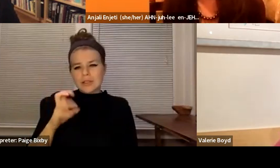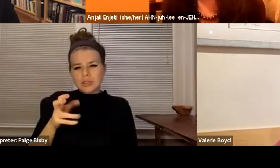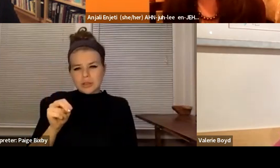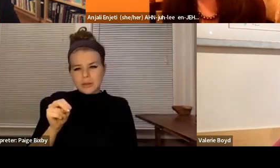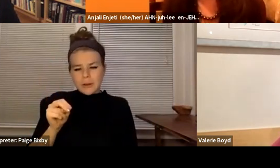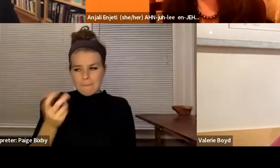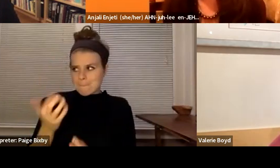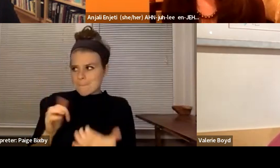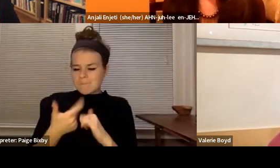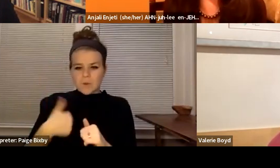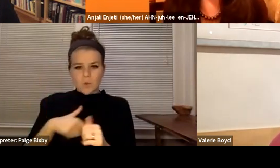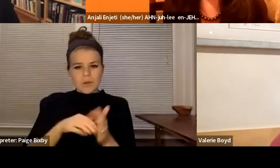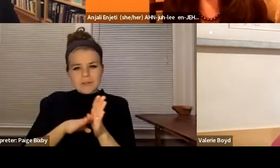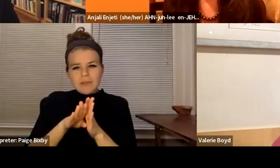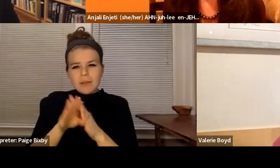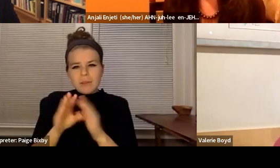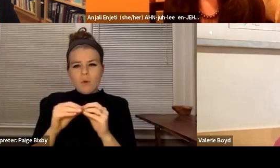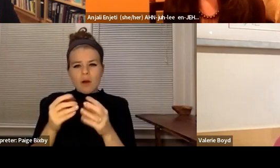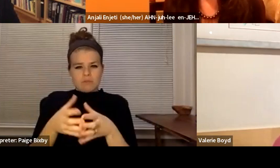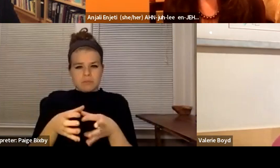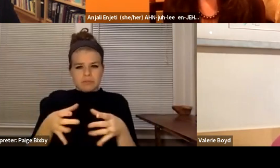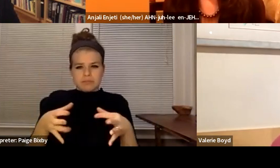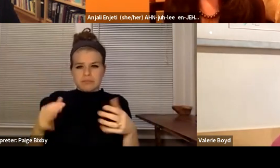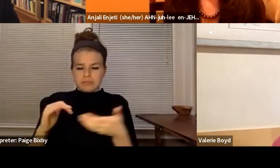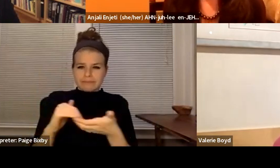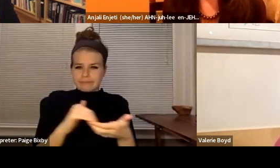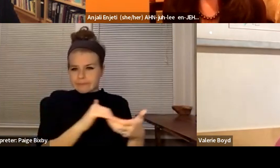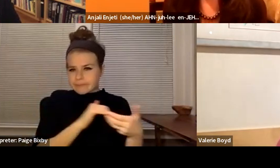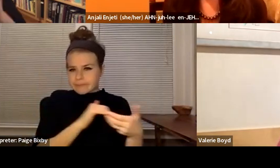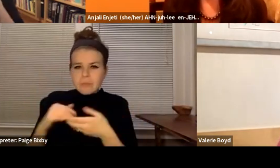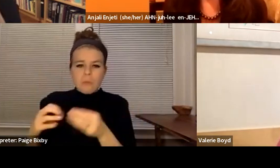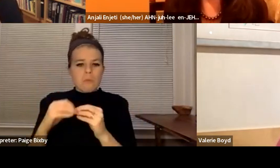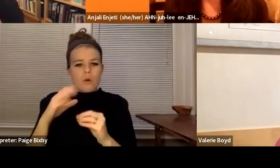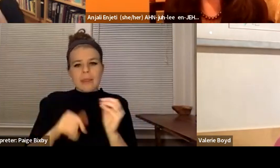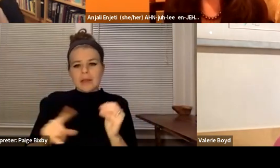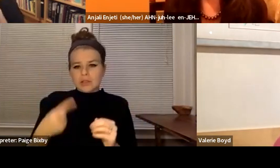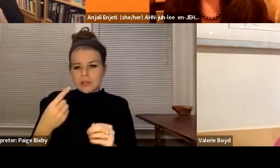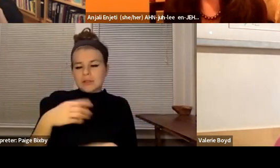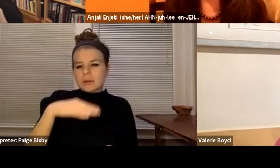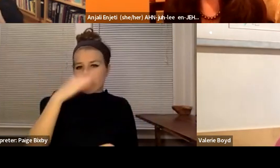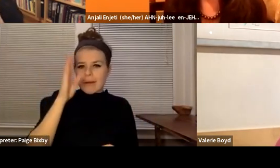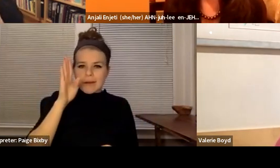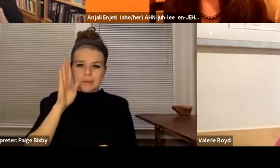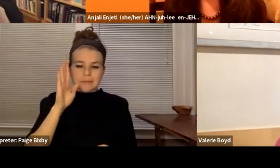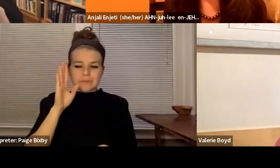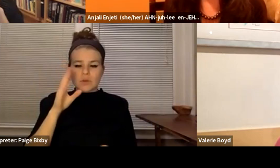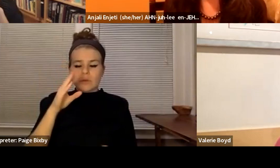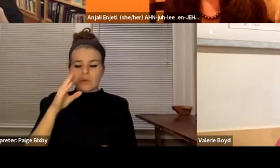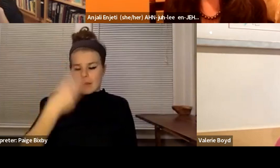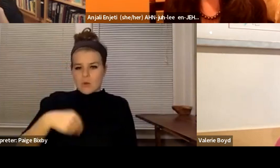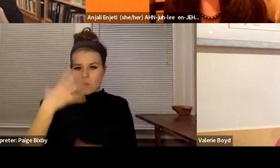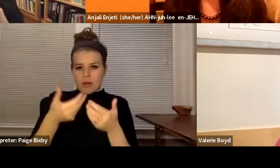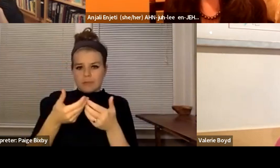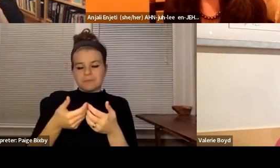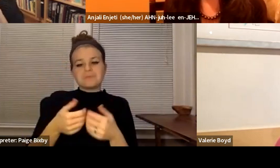do we build sort of a broader coalition, again, beyond the Black and white sort of binary? You know, Sejal, you know, I'm struck